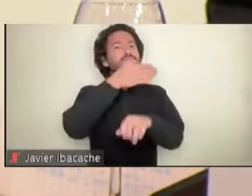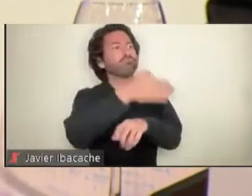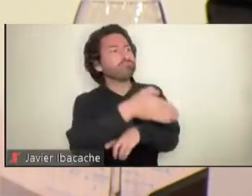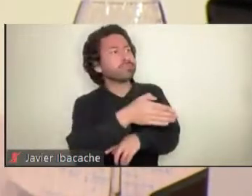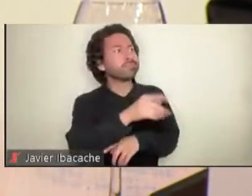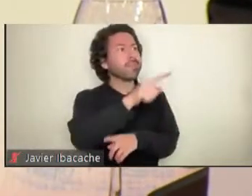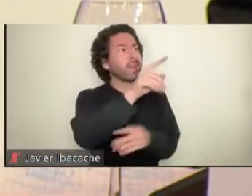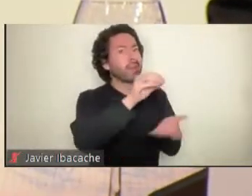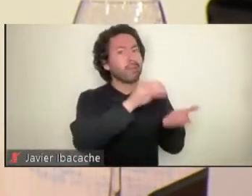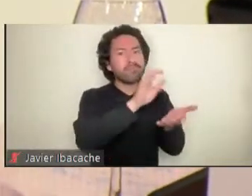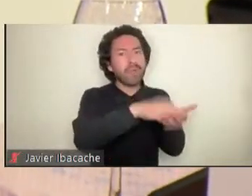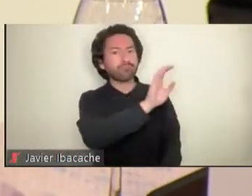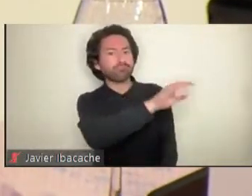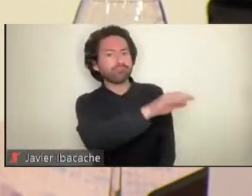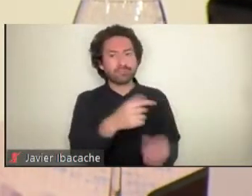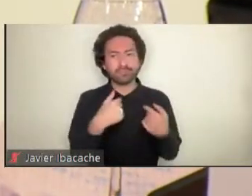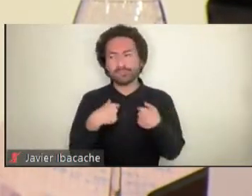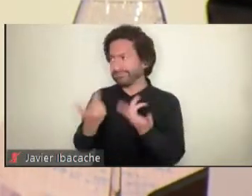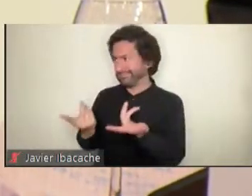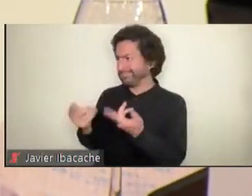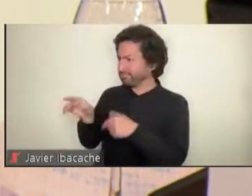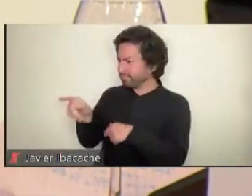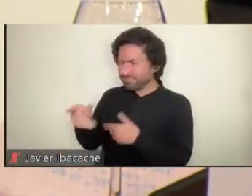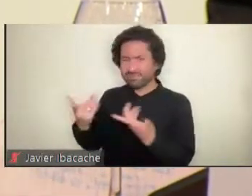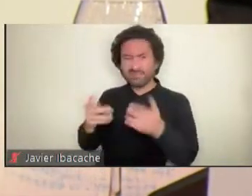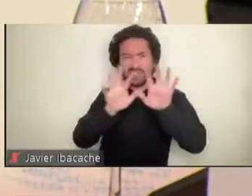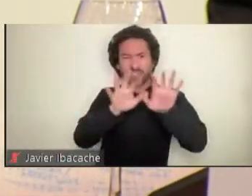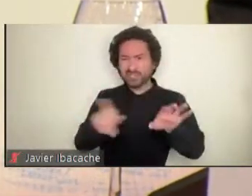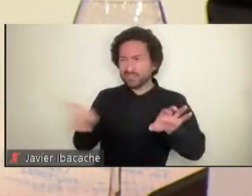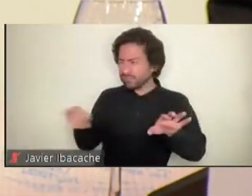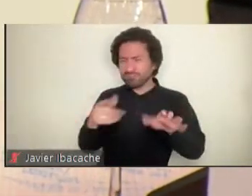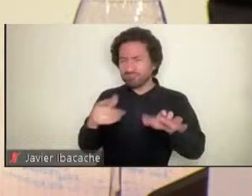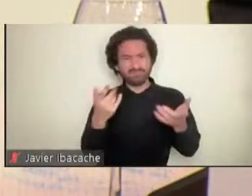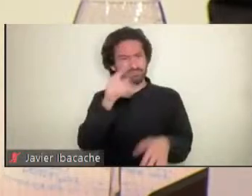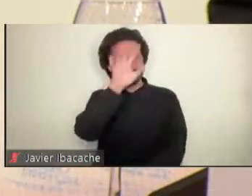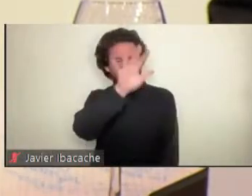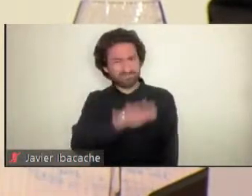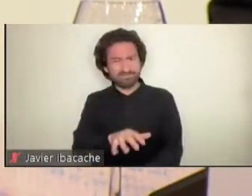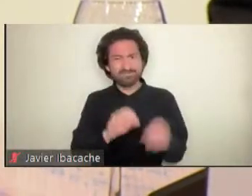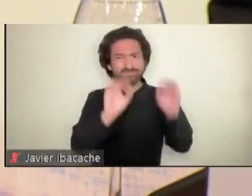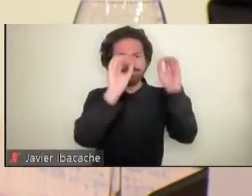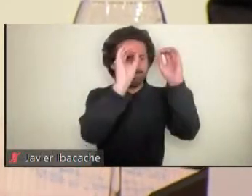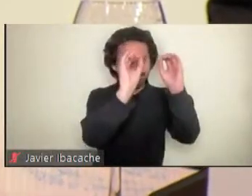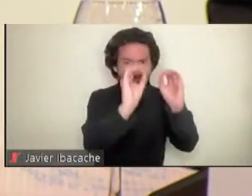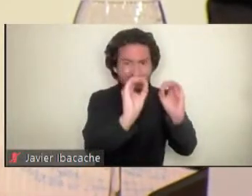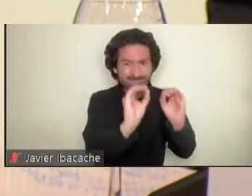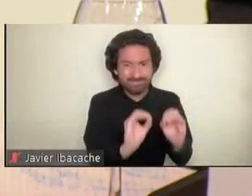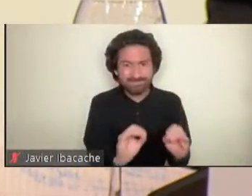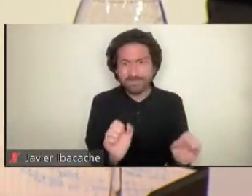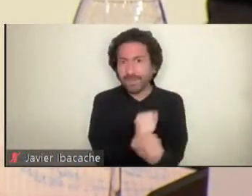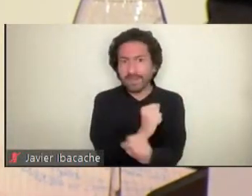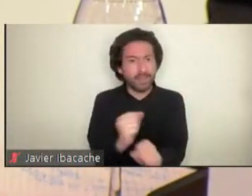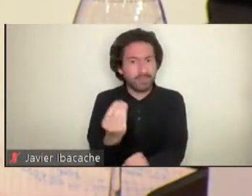recently been in the market and don't have an history background, so they cannot really receive